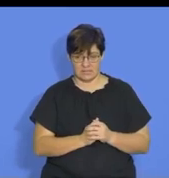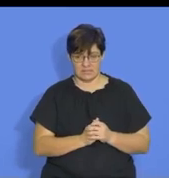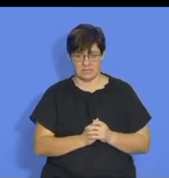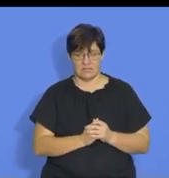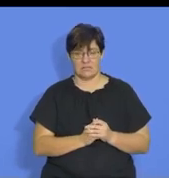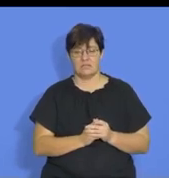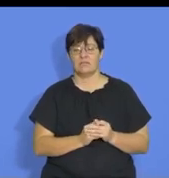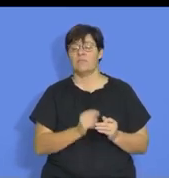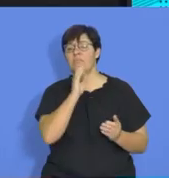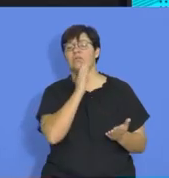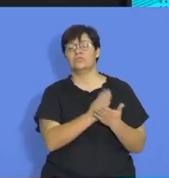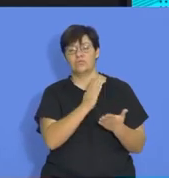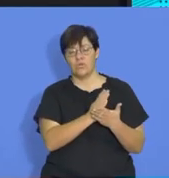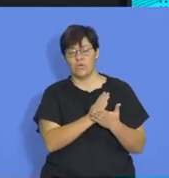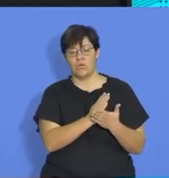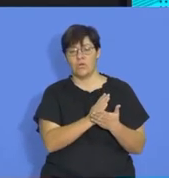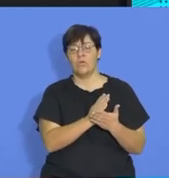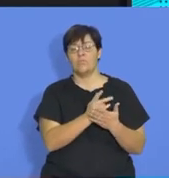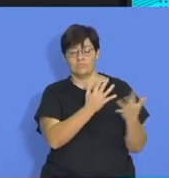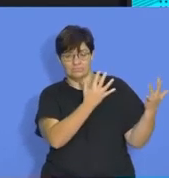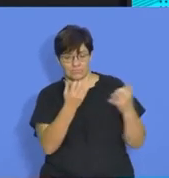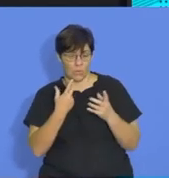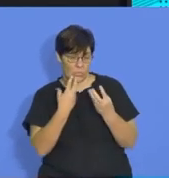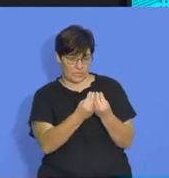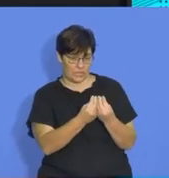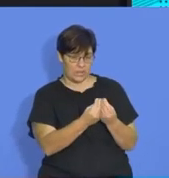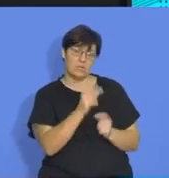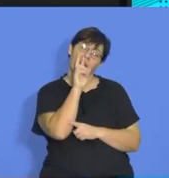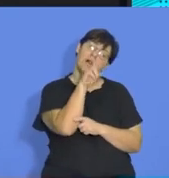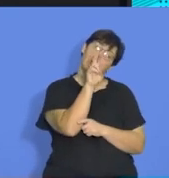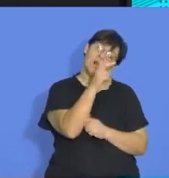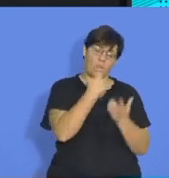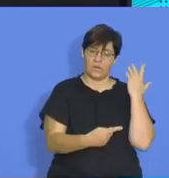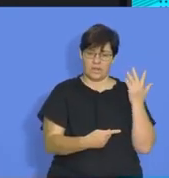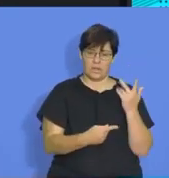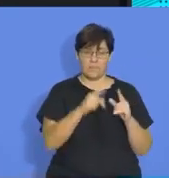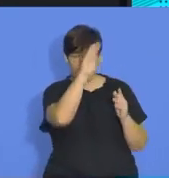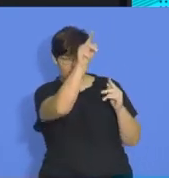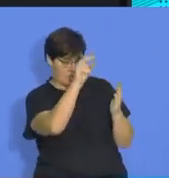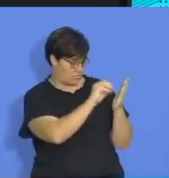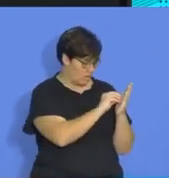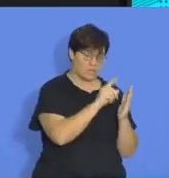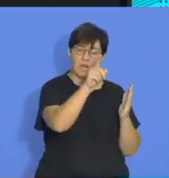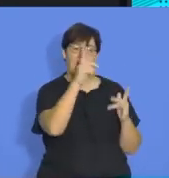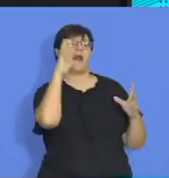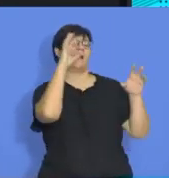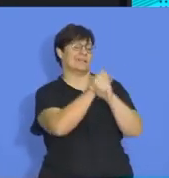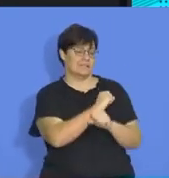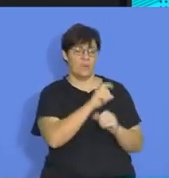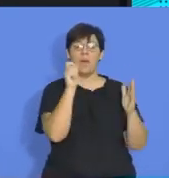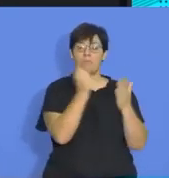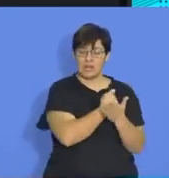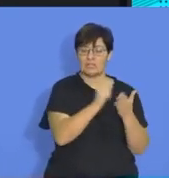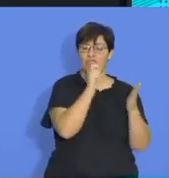1,250. Okay, you guys got this. Just make sure you are working with me because, guys, the more you practice,